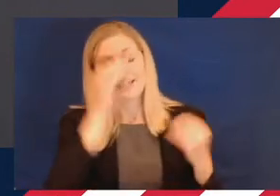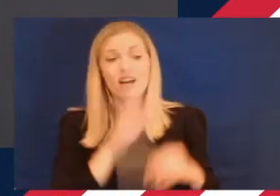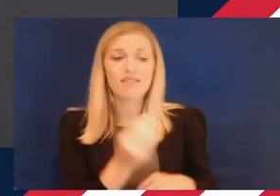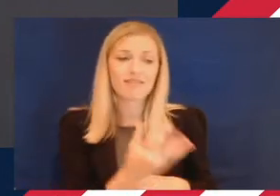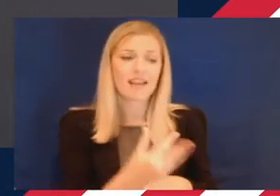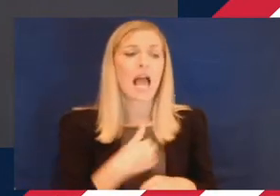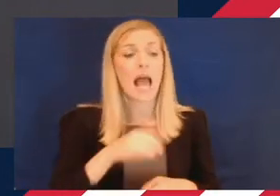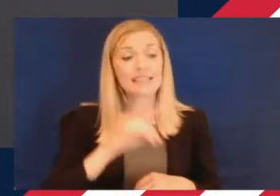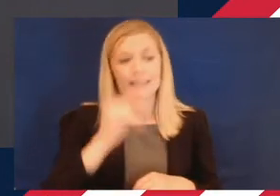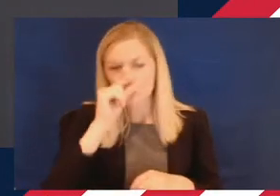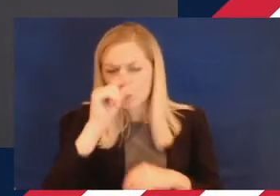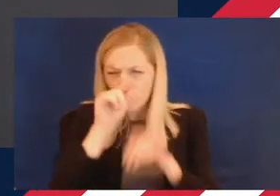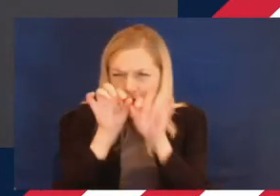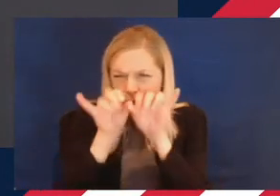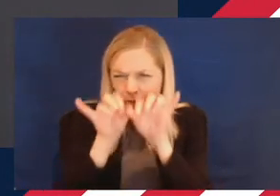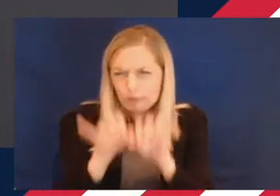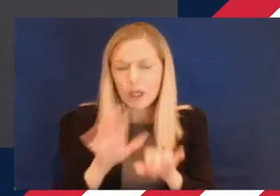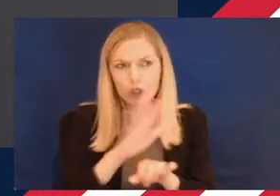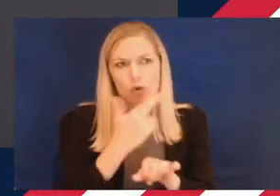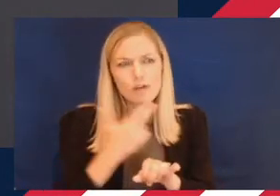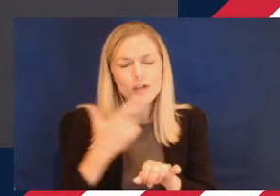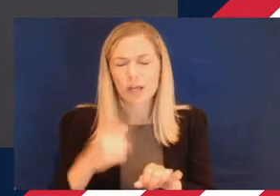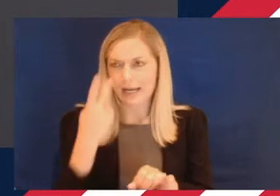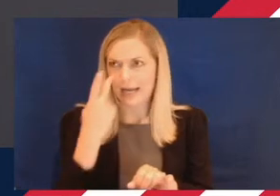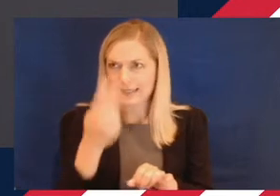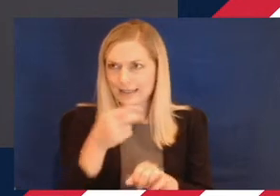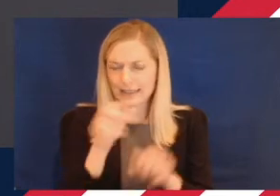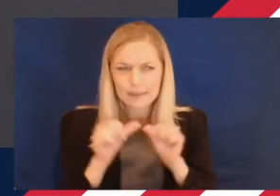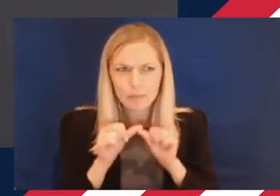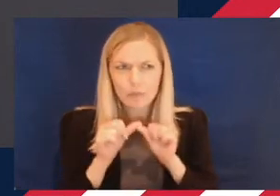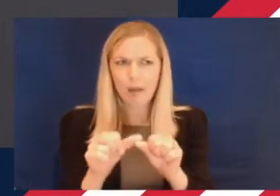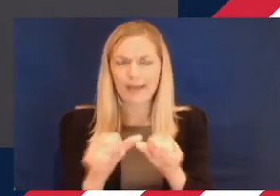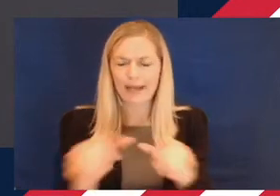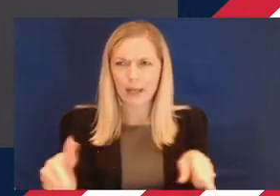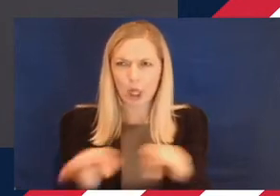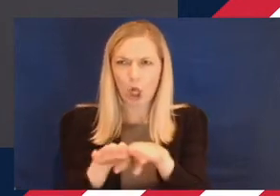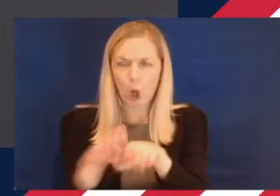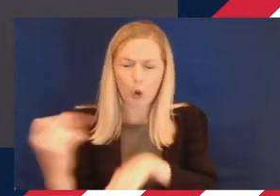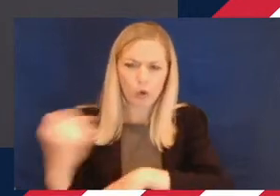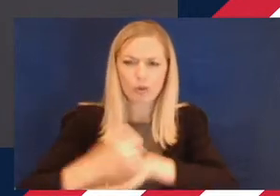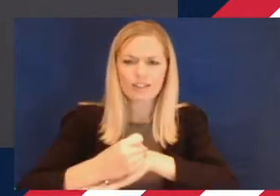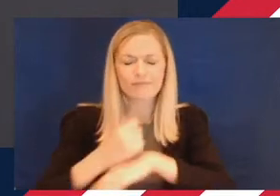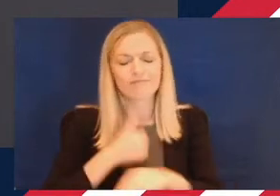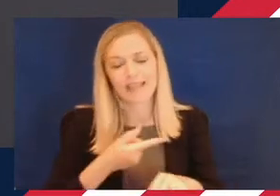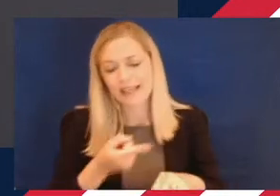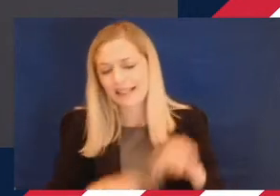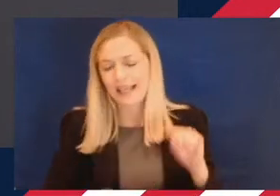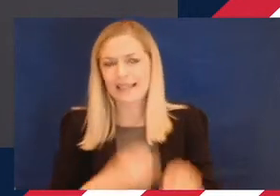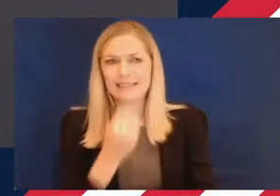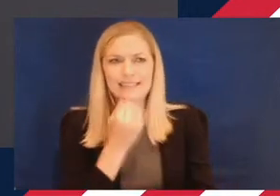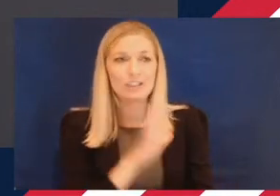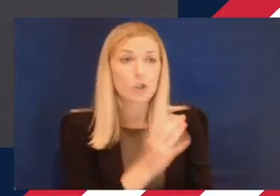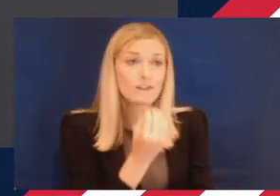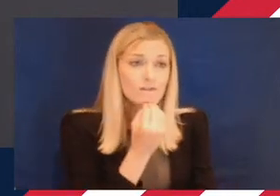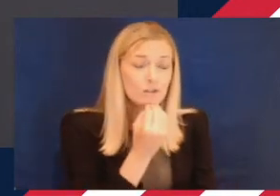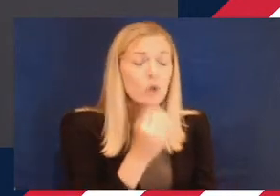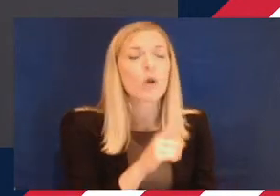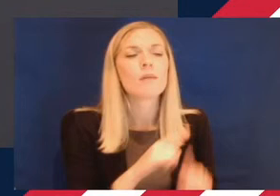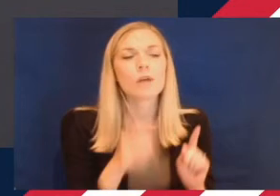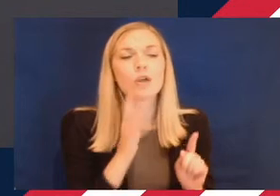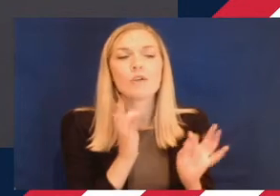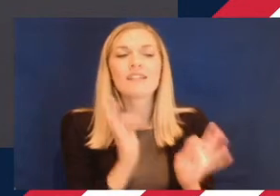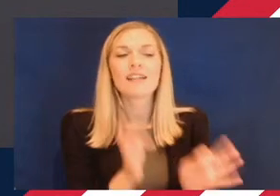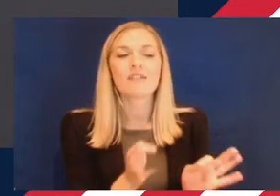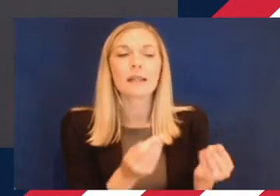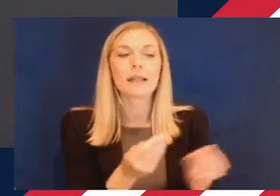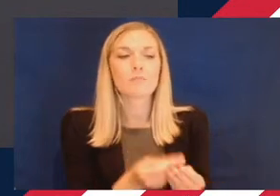that it said permanently closed, so I won't get to eat the food at your table. But you certainly given us a lot of food for thought. And I